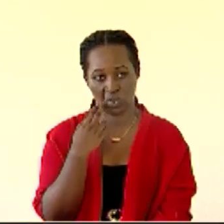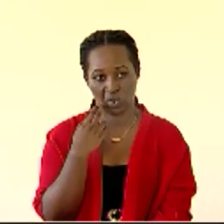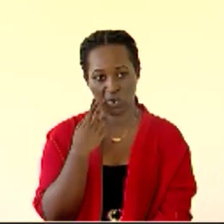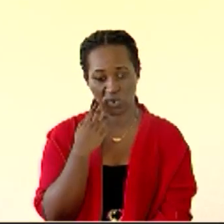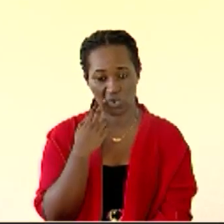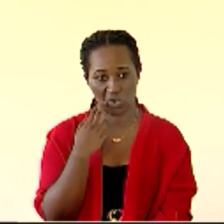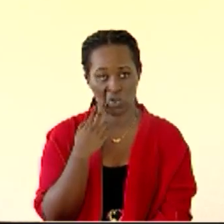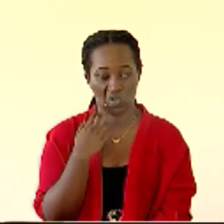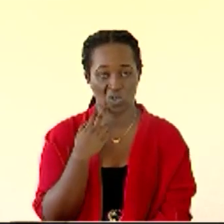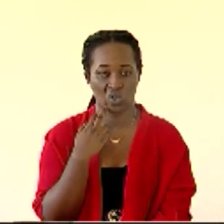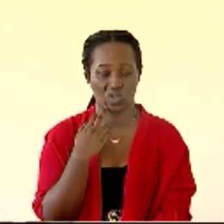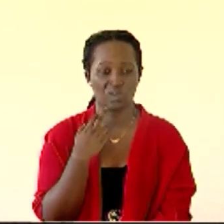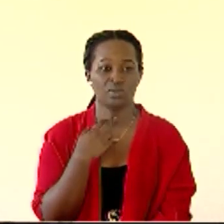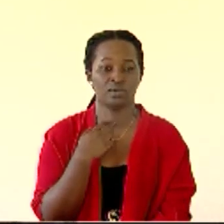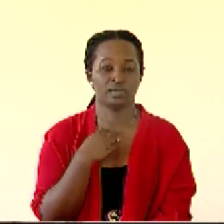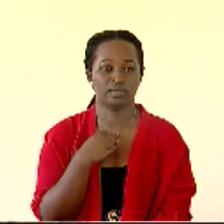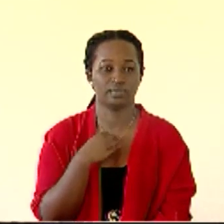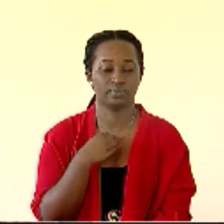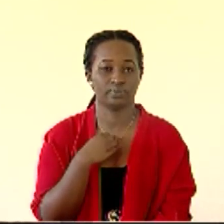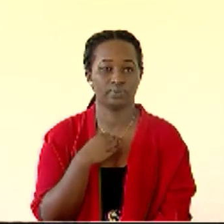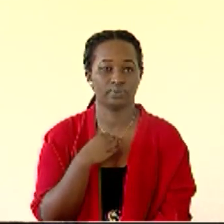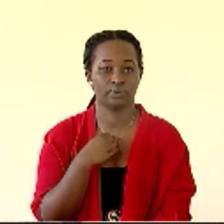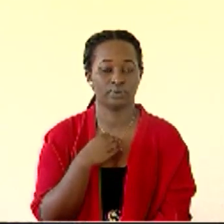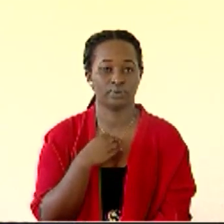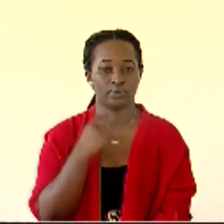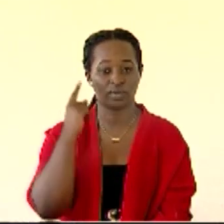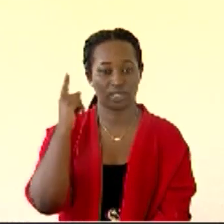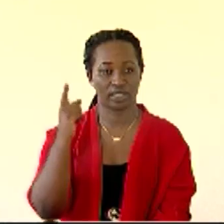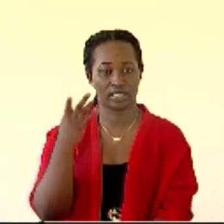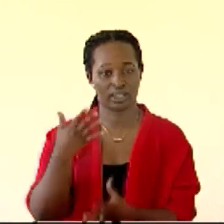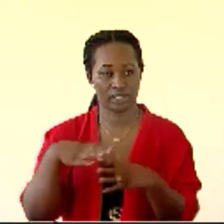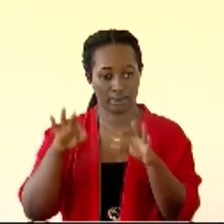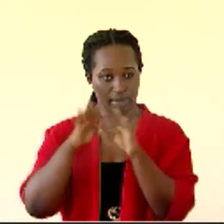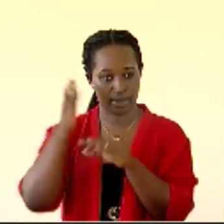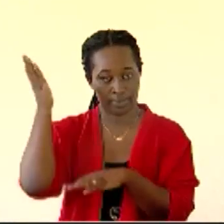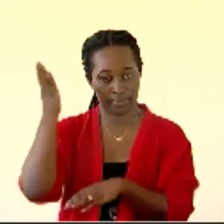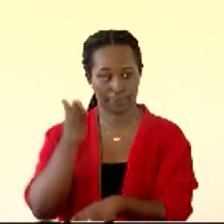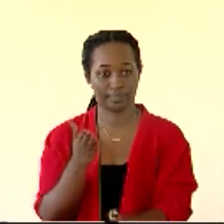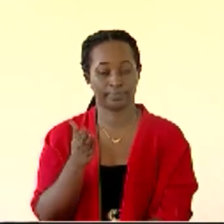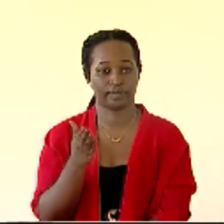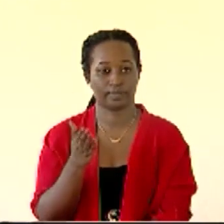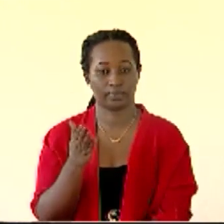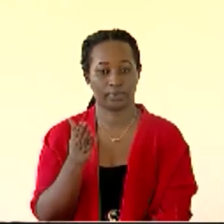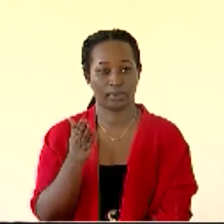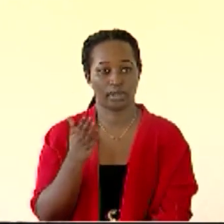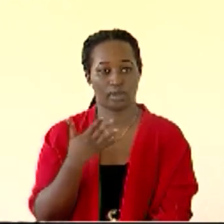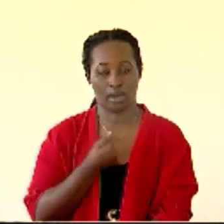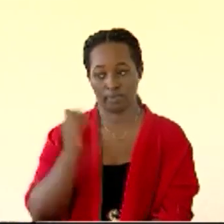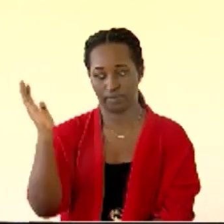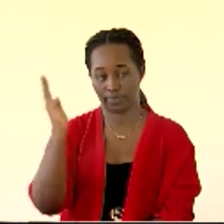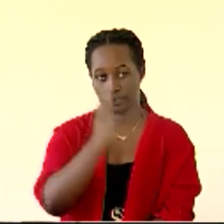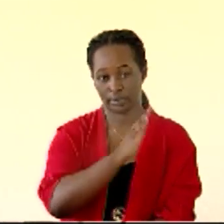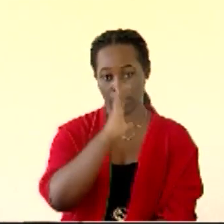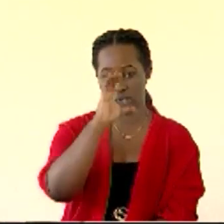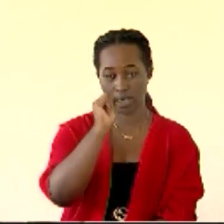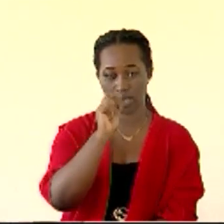is just the mere cross this one like this. So you have this as a carboxylic